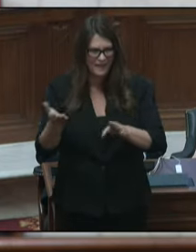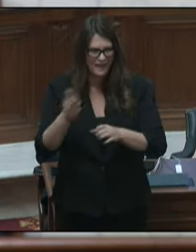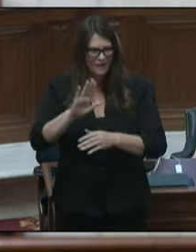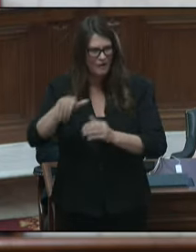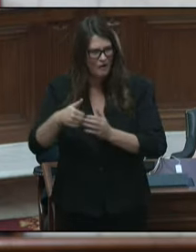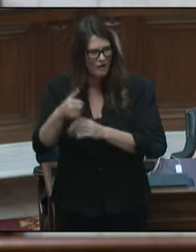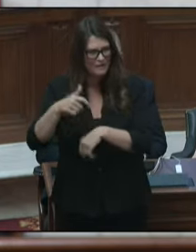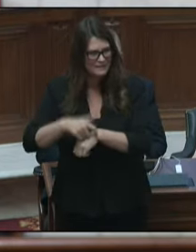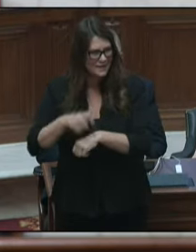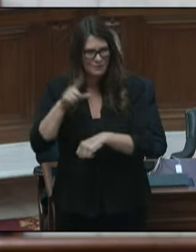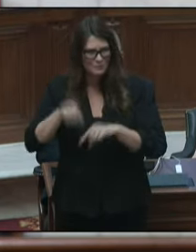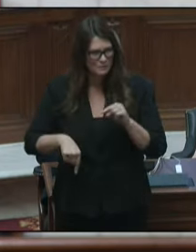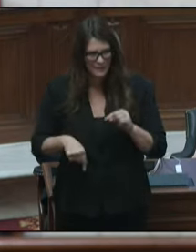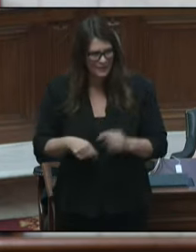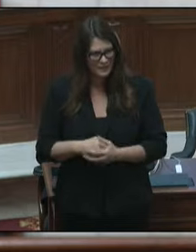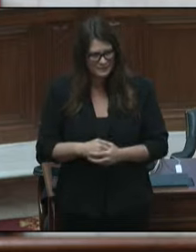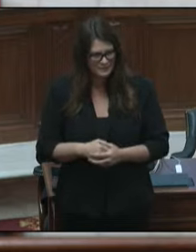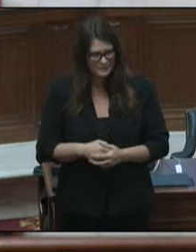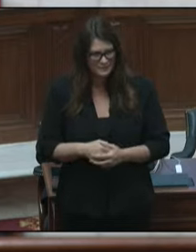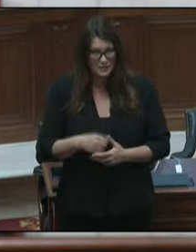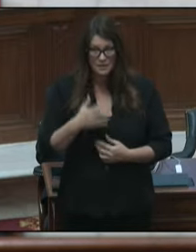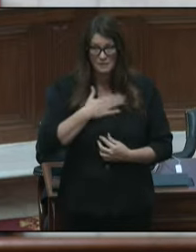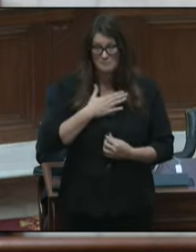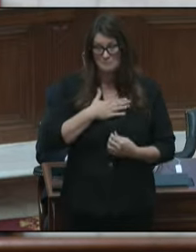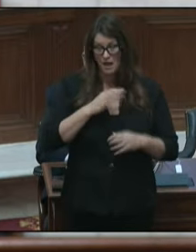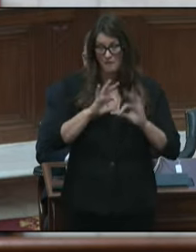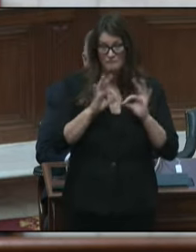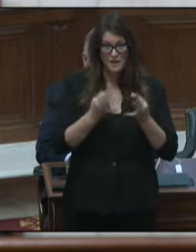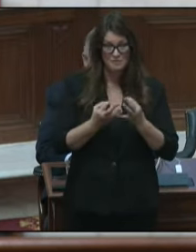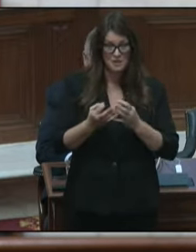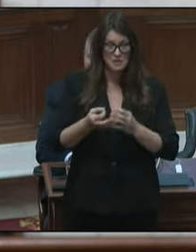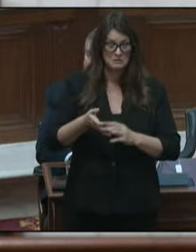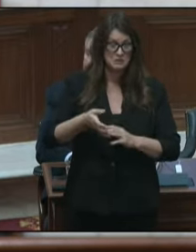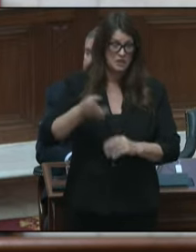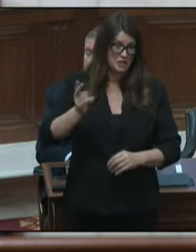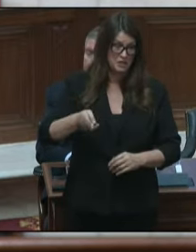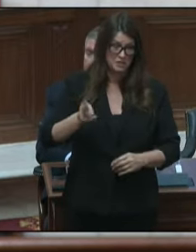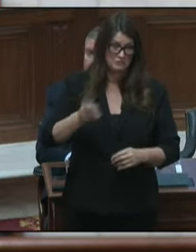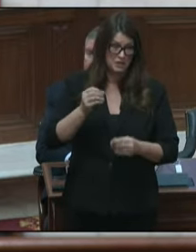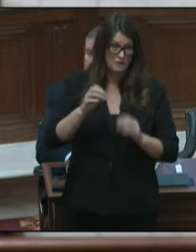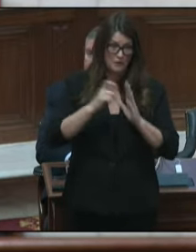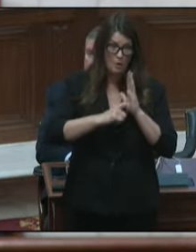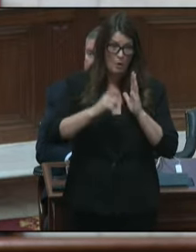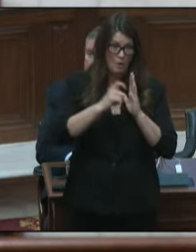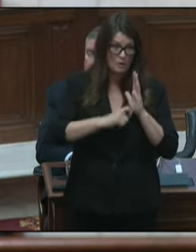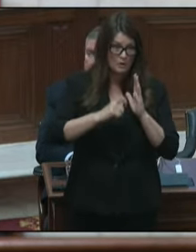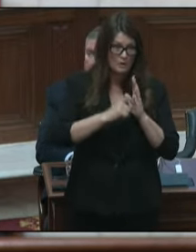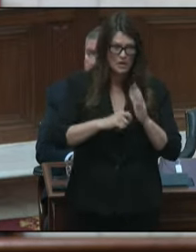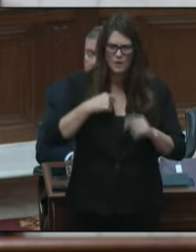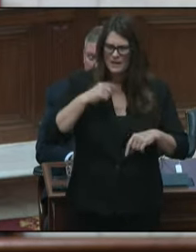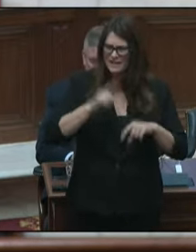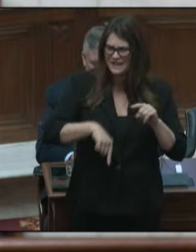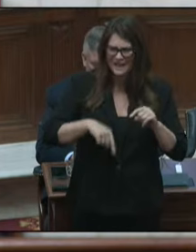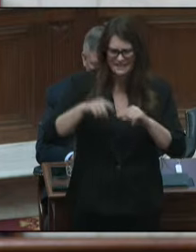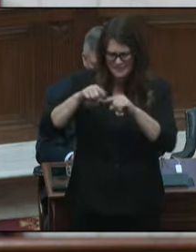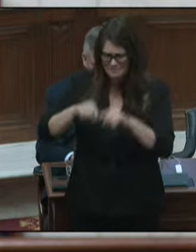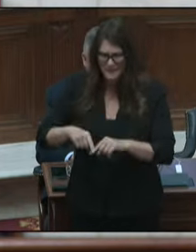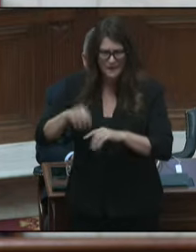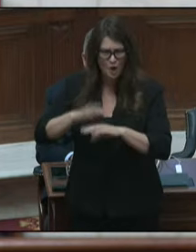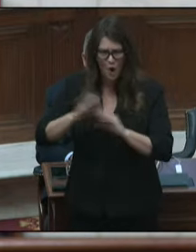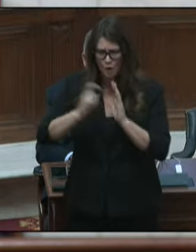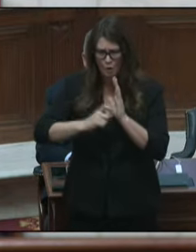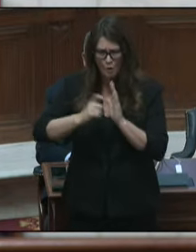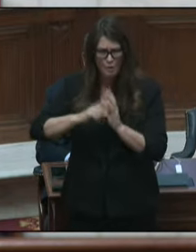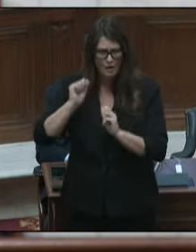time. My family's been in the coal business forever, but we couldn't depend on the one industry all the